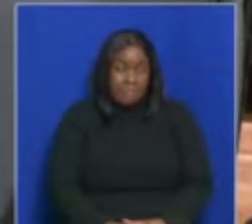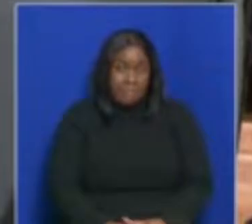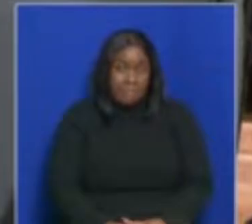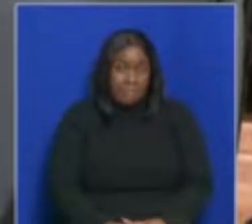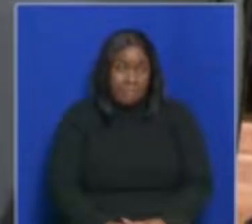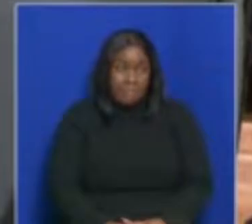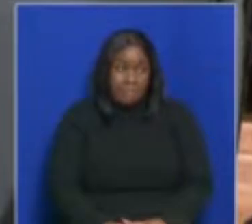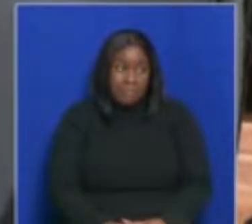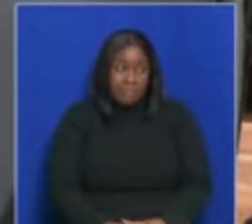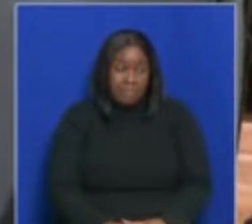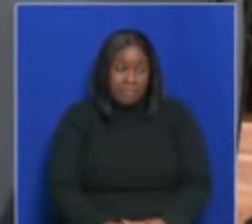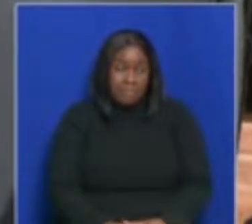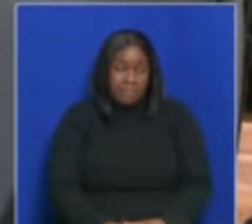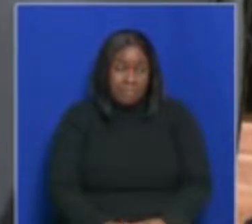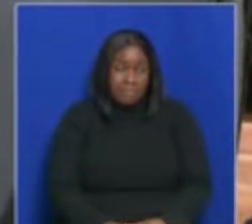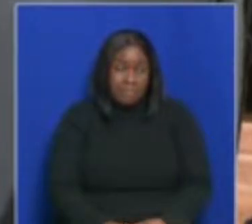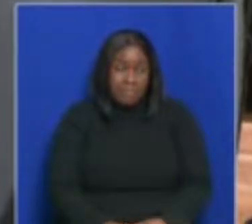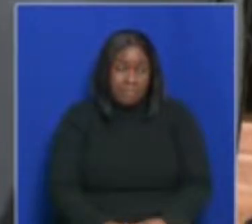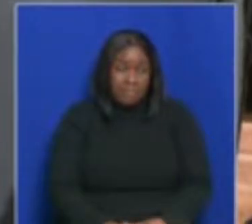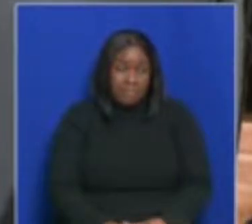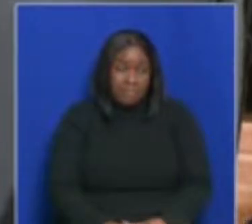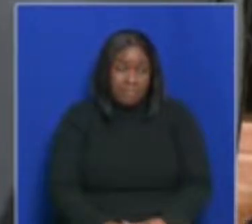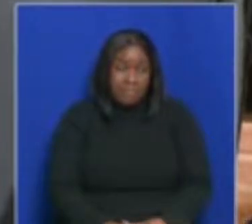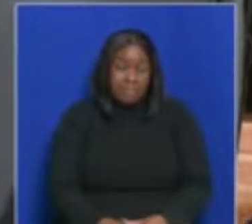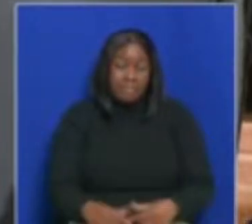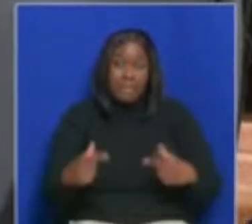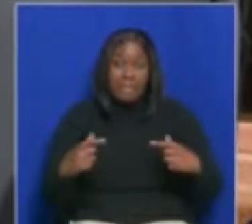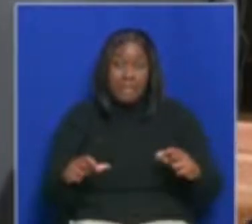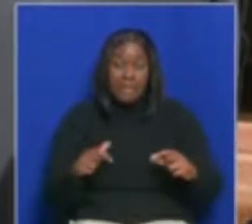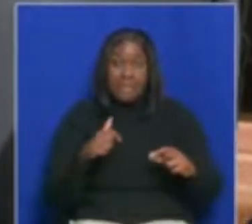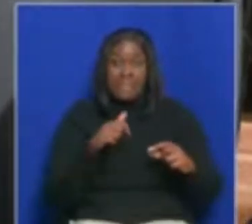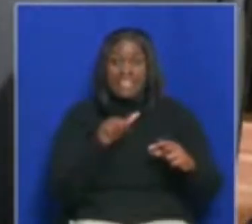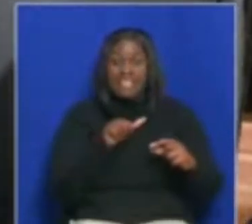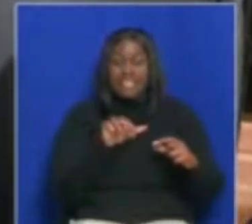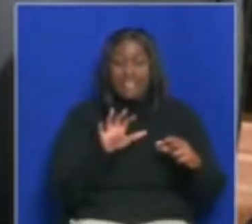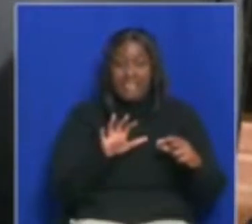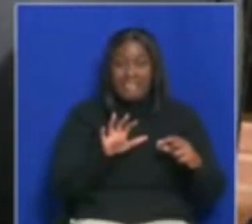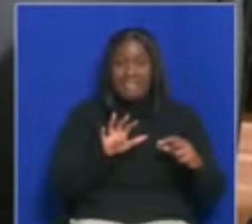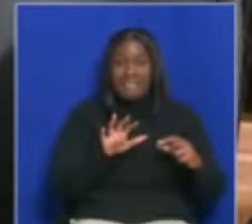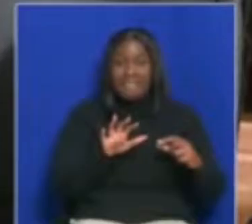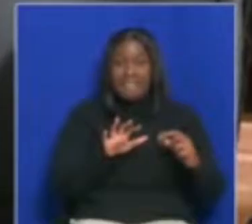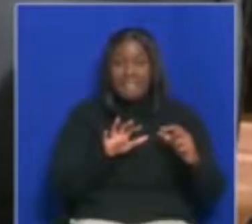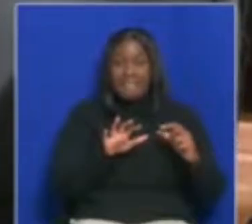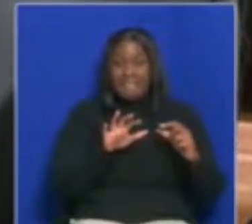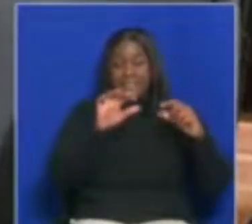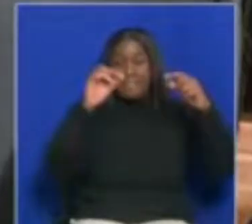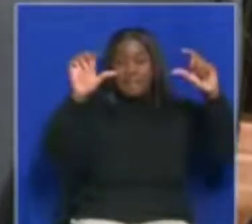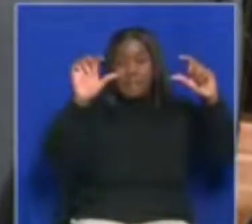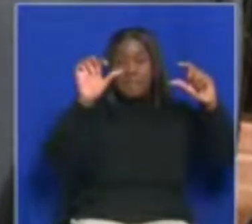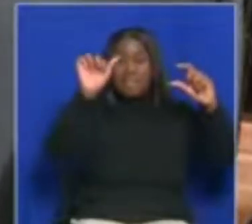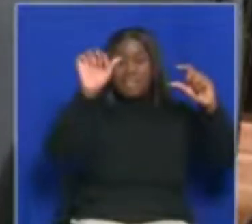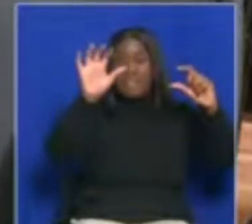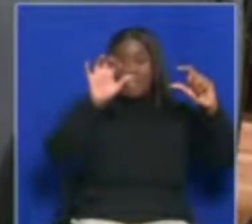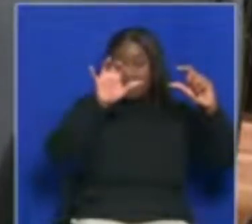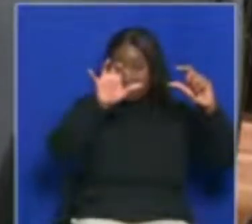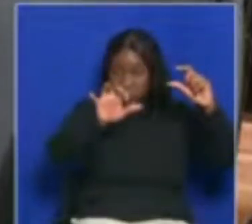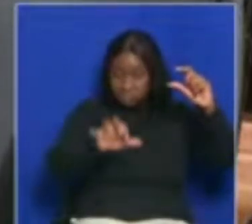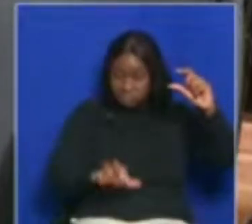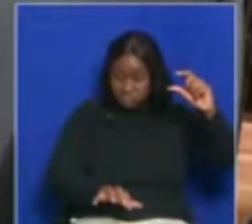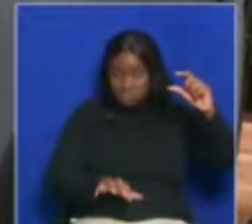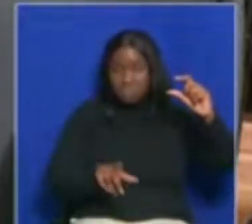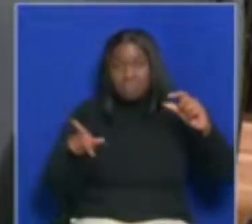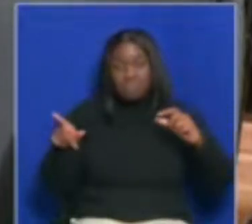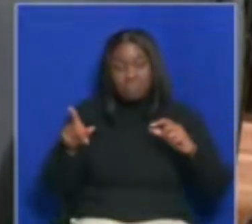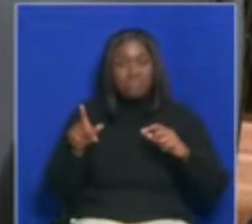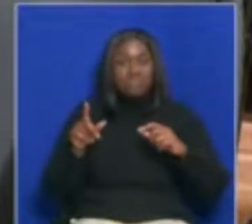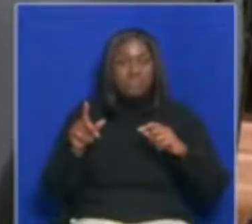Then in paragraph 65, or from paragraph 65, you describe or you summarize the events